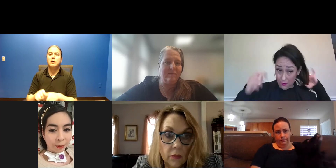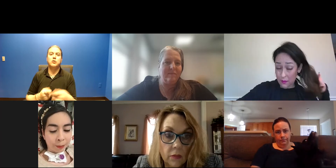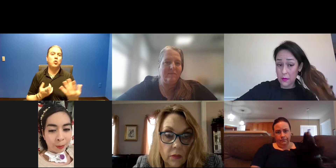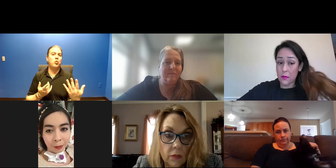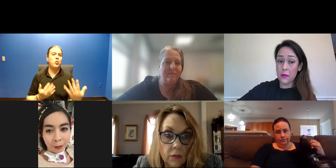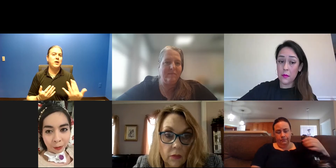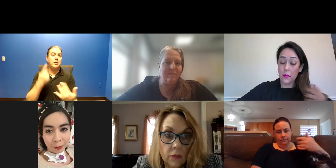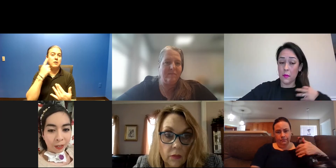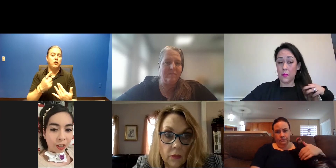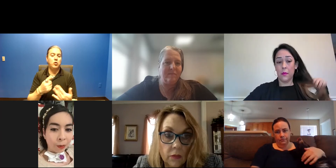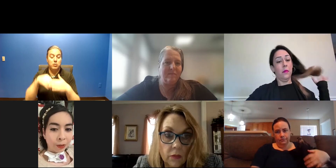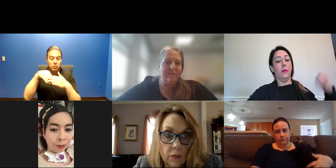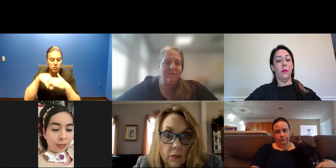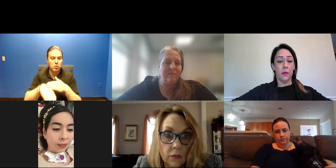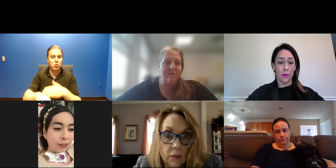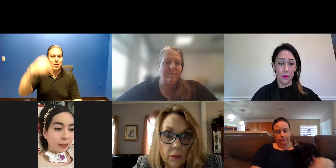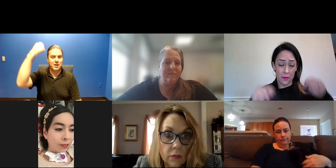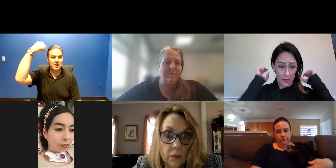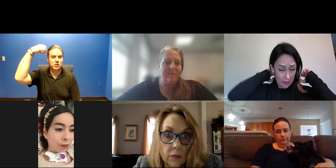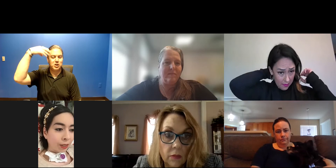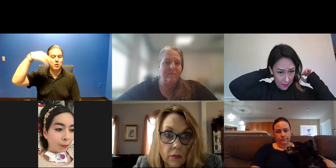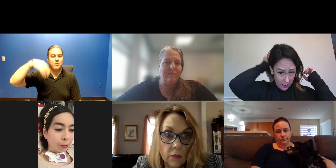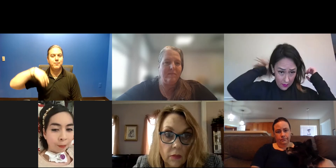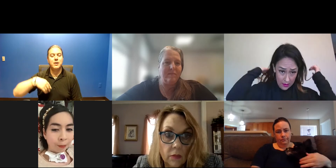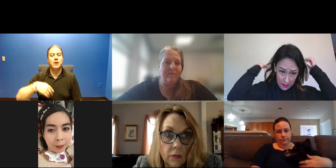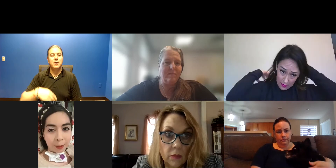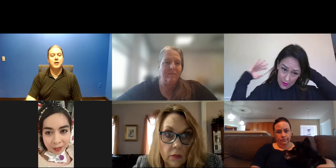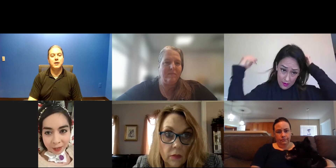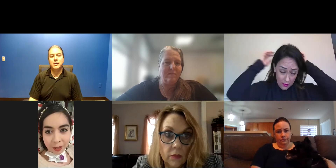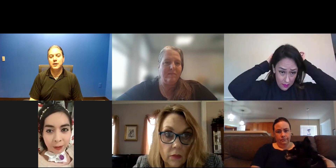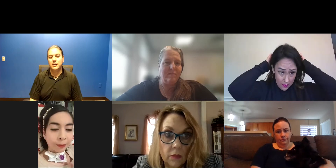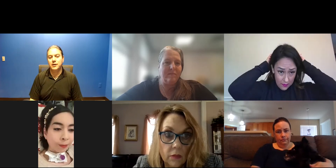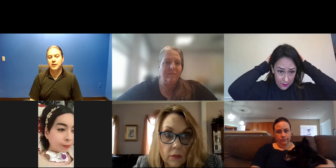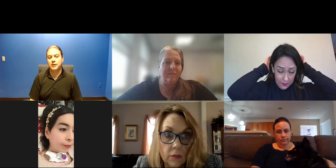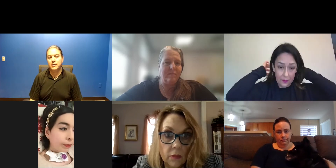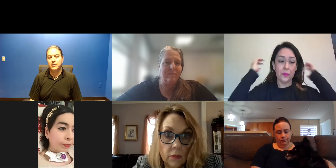the barrier-free walk-in shower to be installed. I'm doing bed baths as of now.